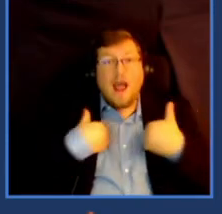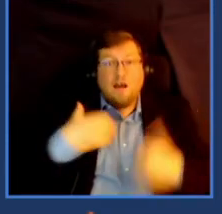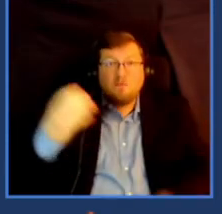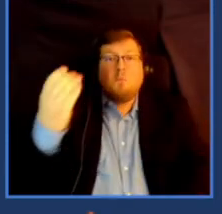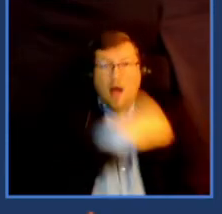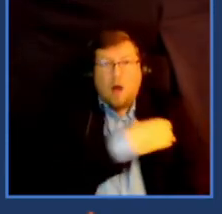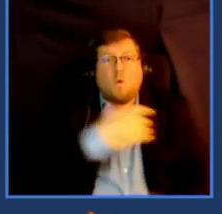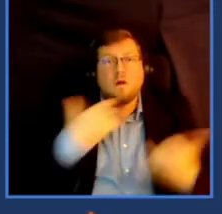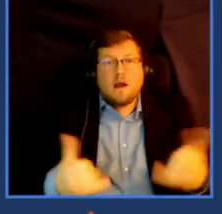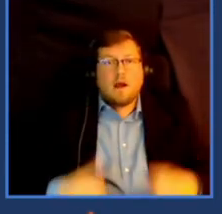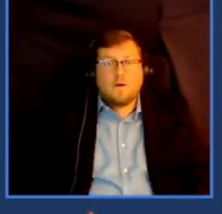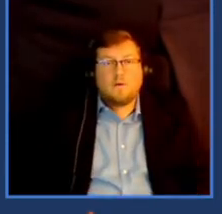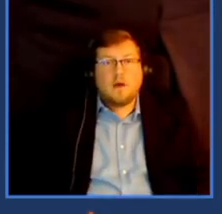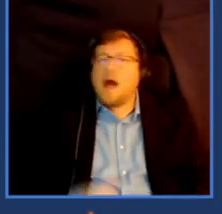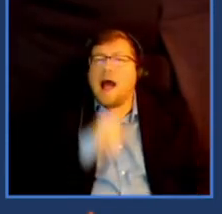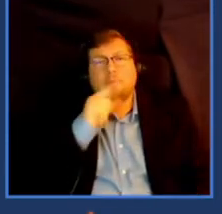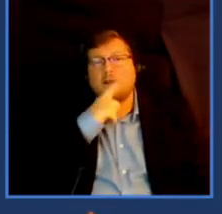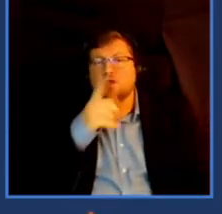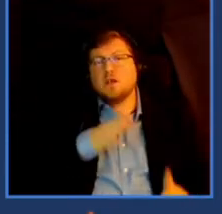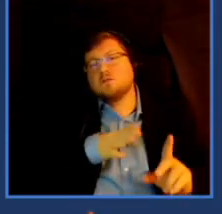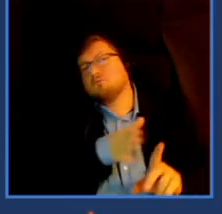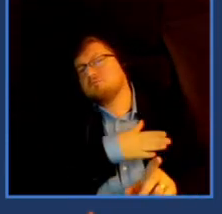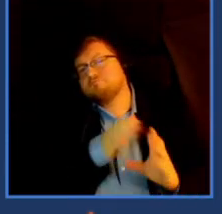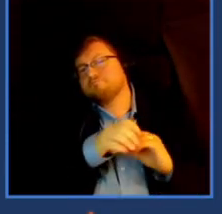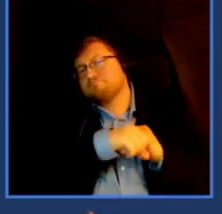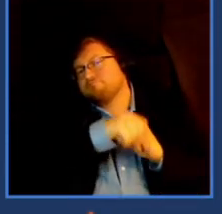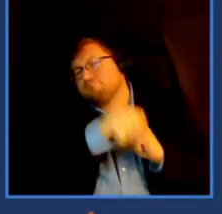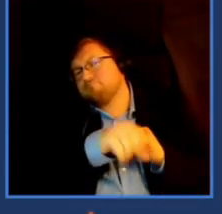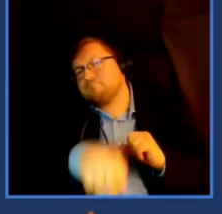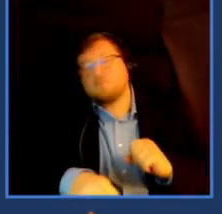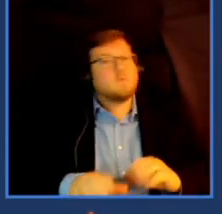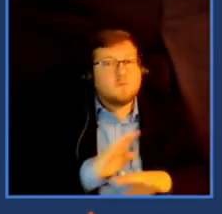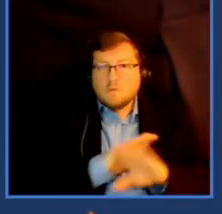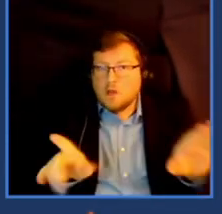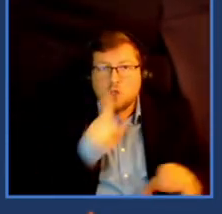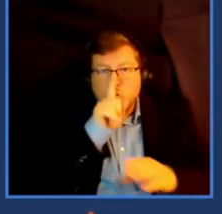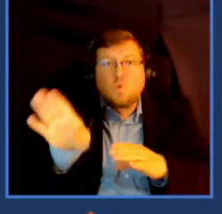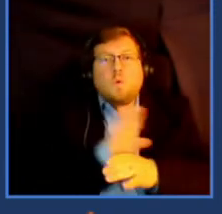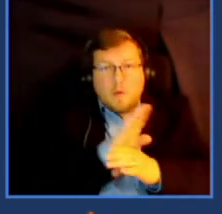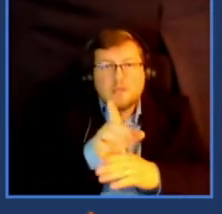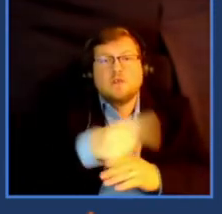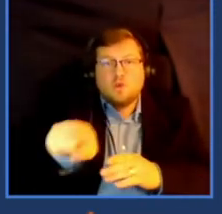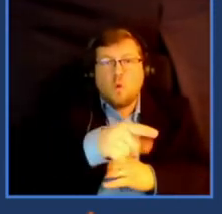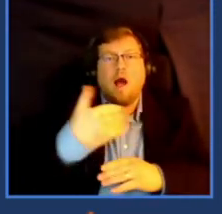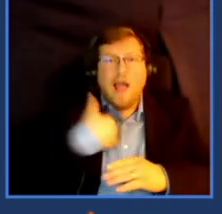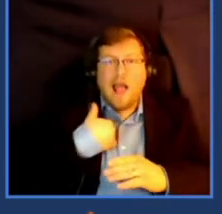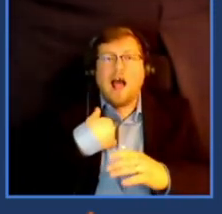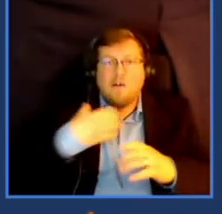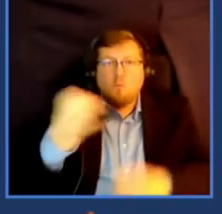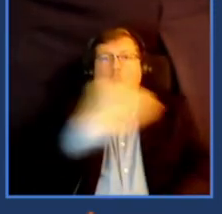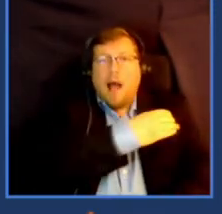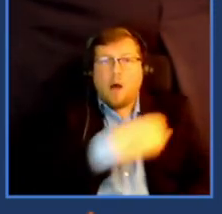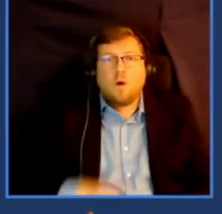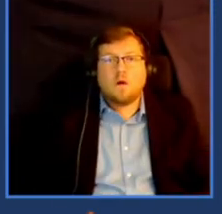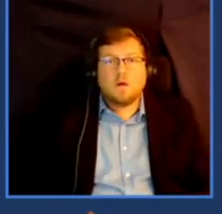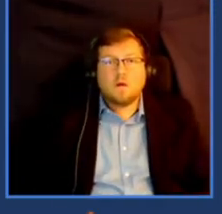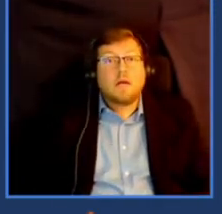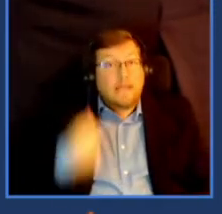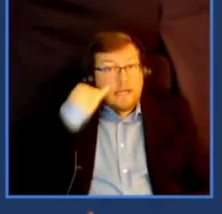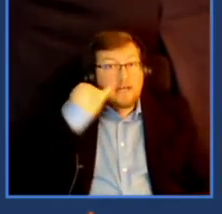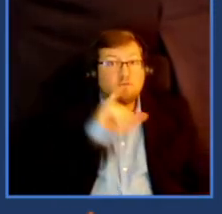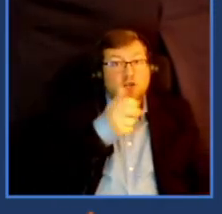And that's not an exaggeration. That's literally true. If you send John and the Reverend to